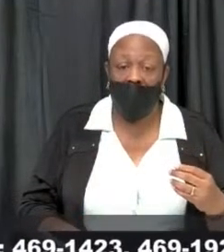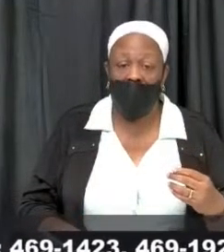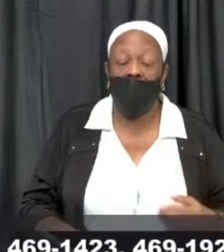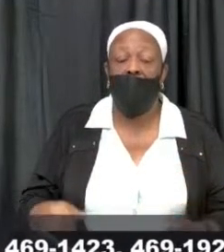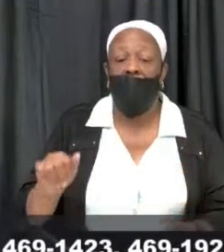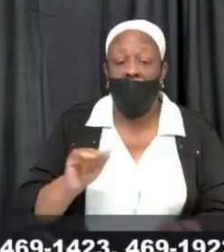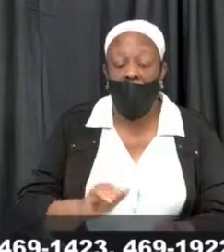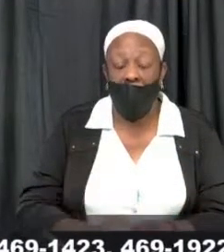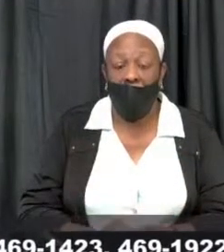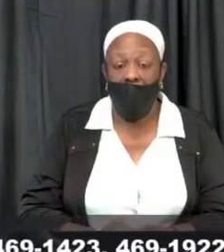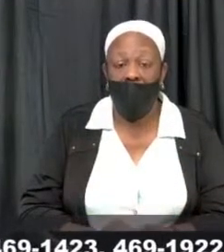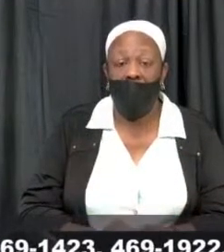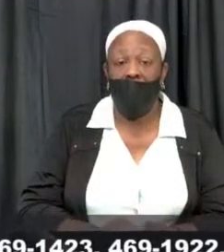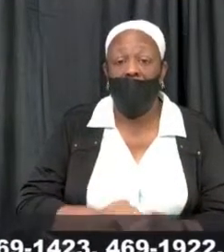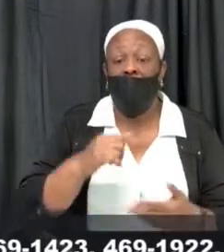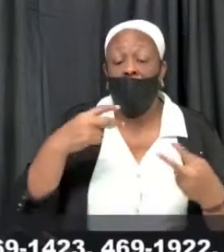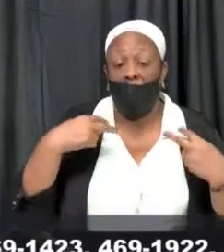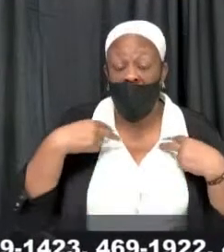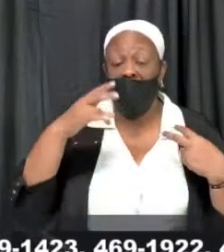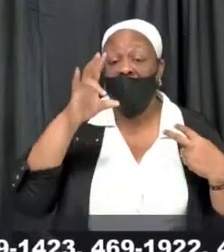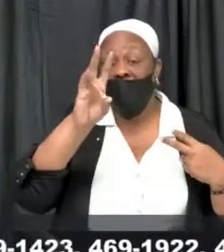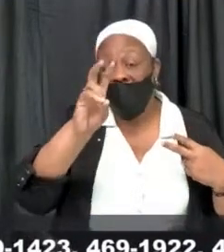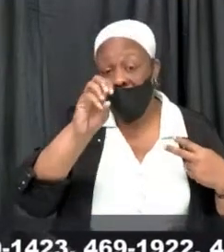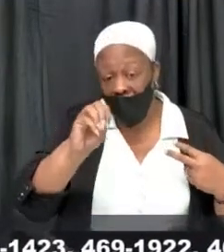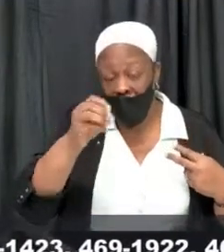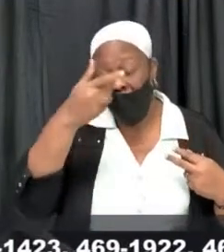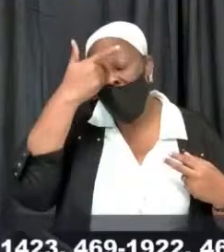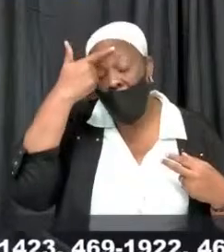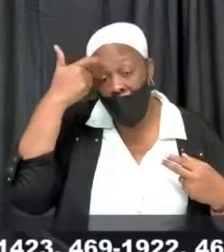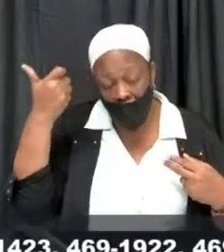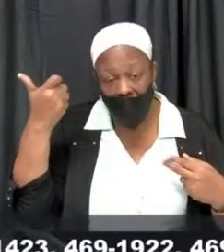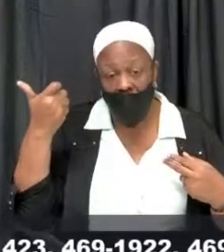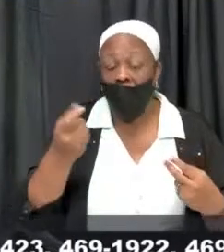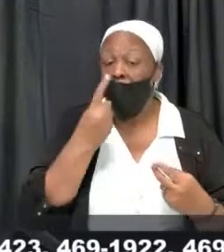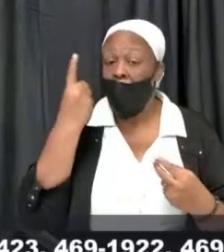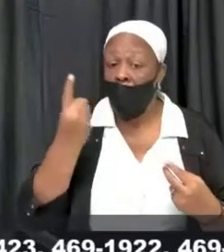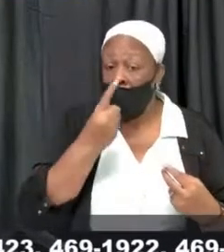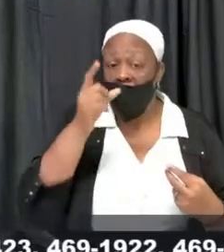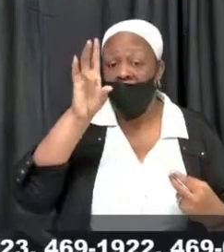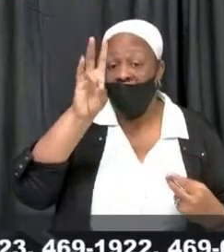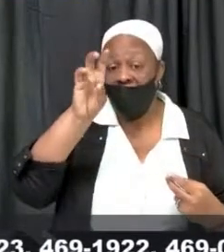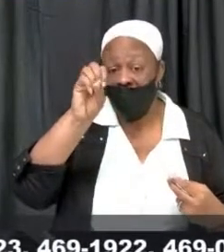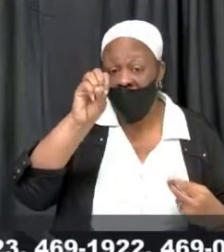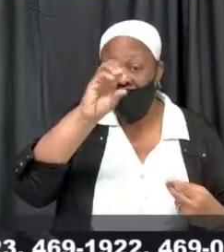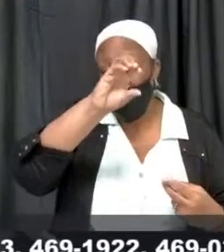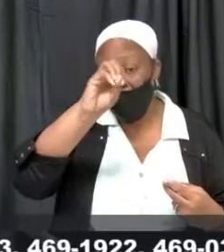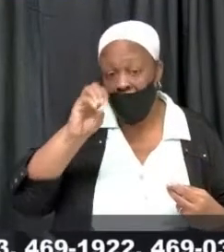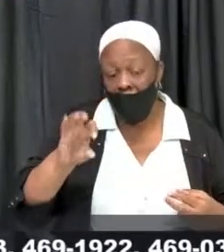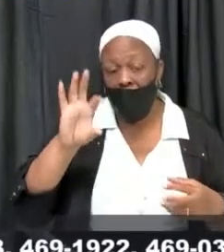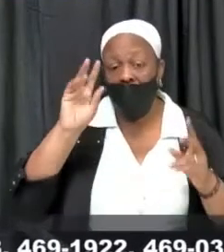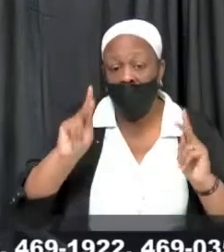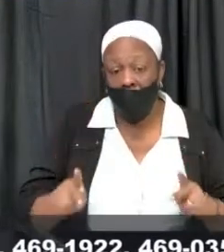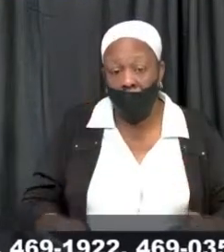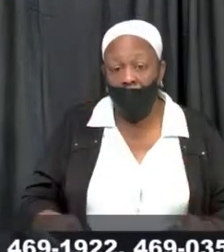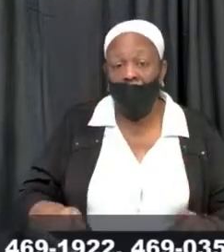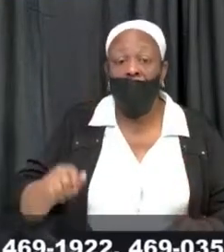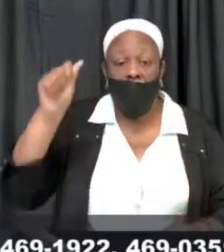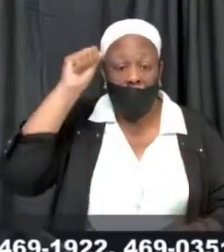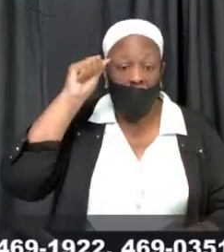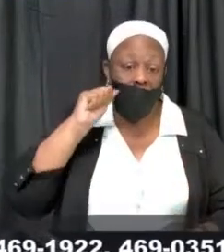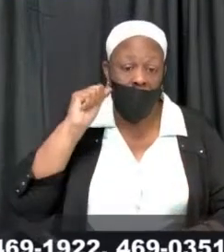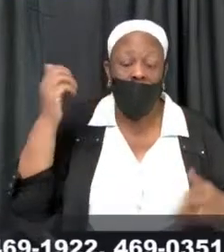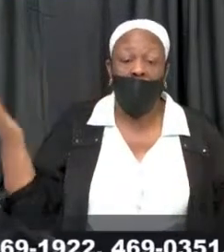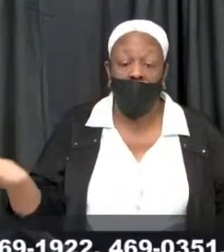vaccine that comes out for persons that's available to us that can be given to persons under the age of 18, we